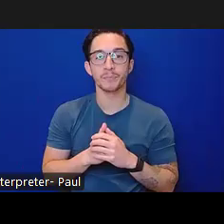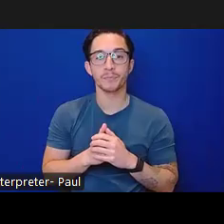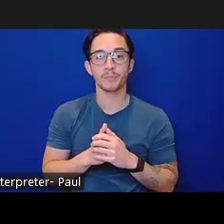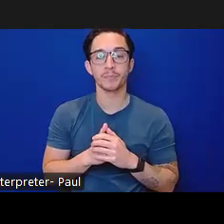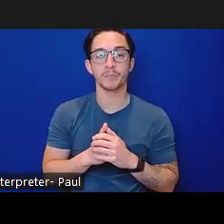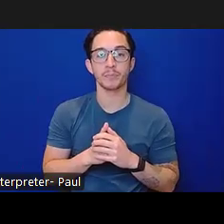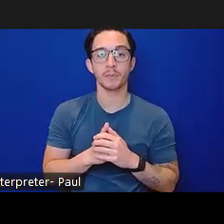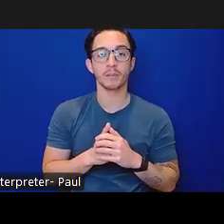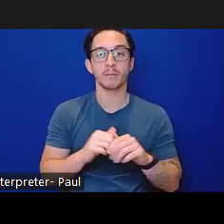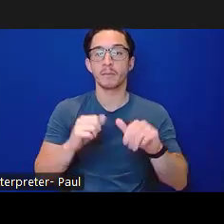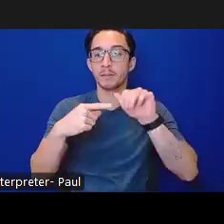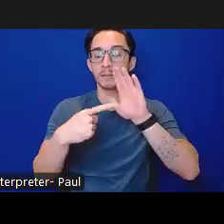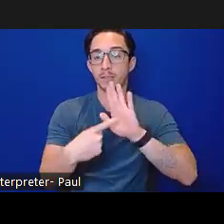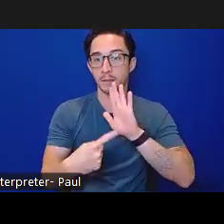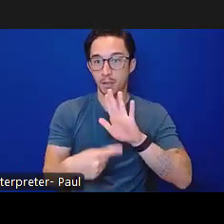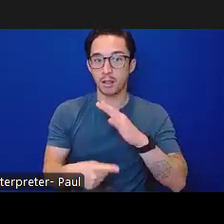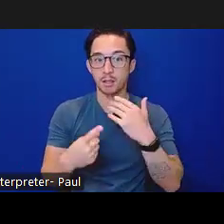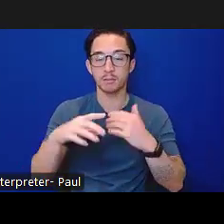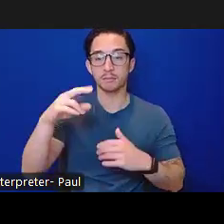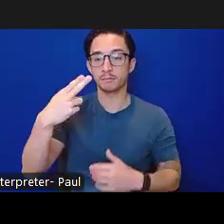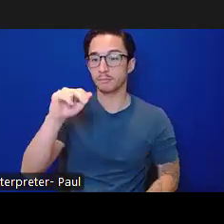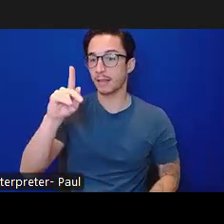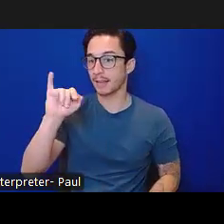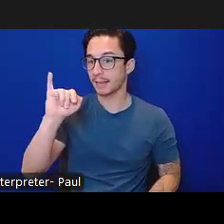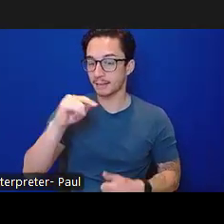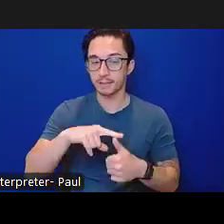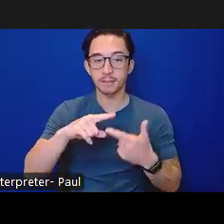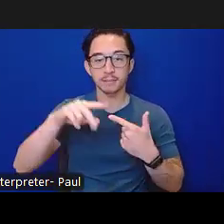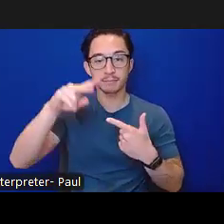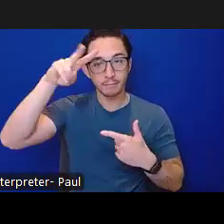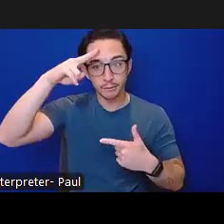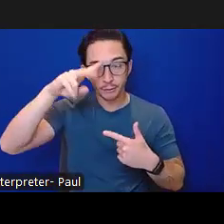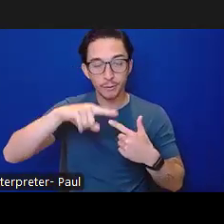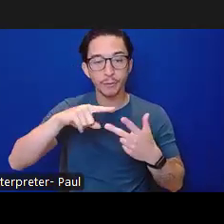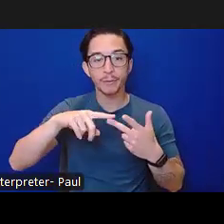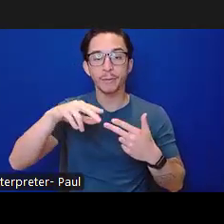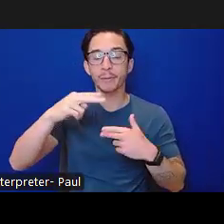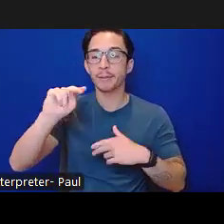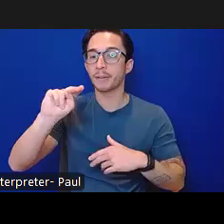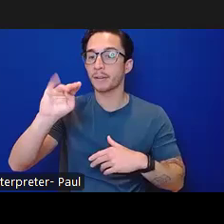An example of that can be Haiti, Mexico, Nigeria.